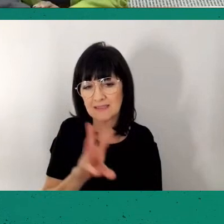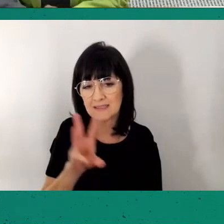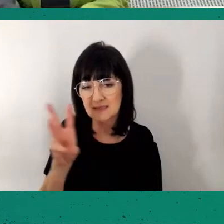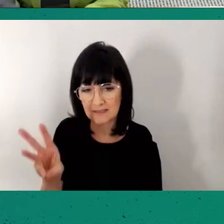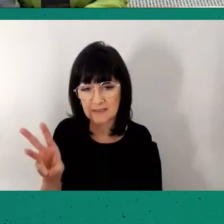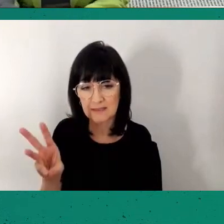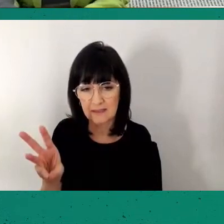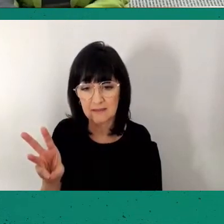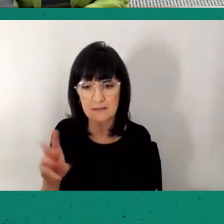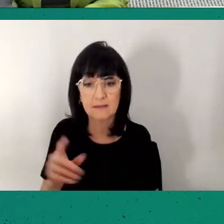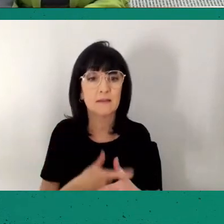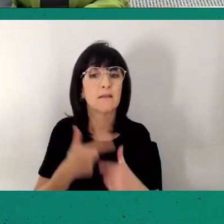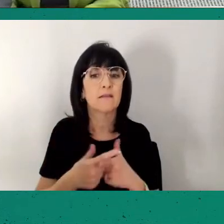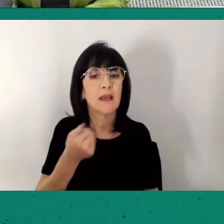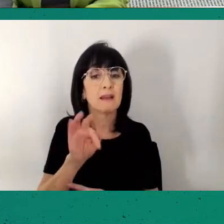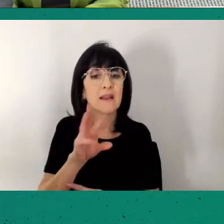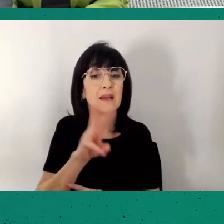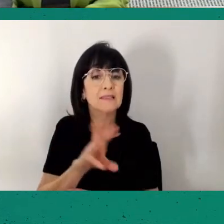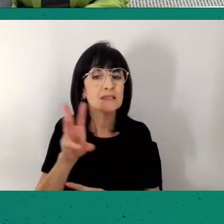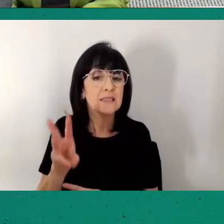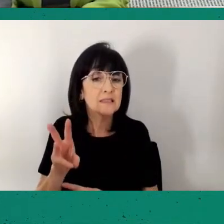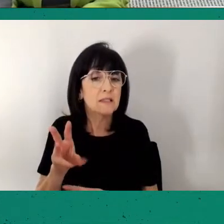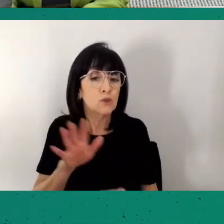were integrated supposedly. But